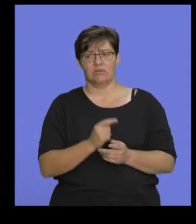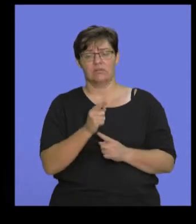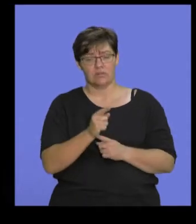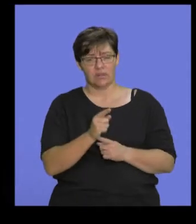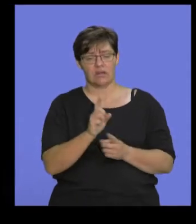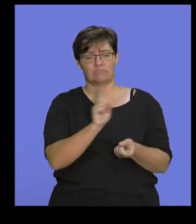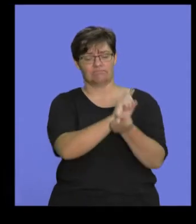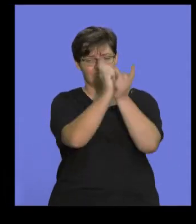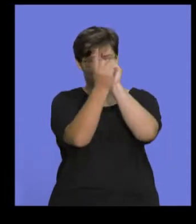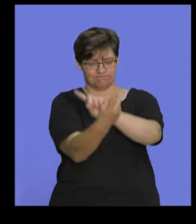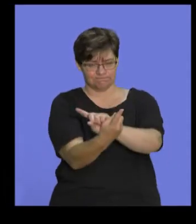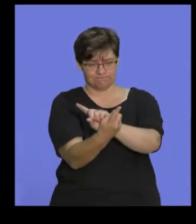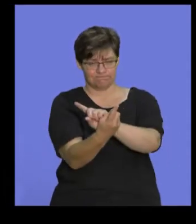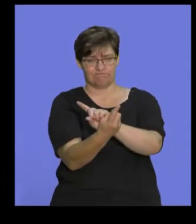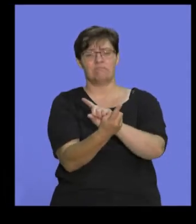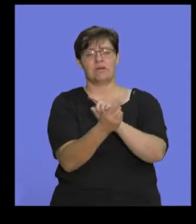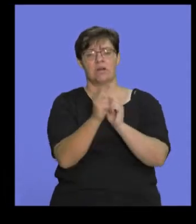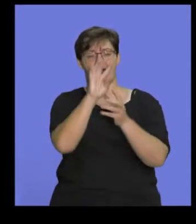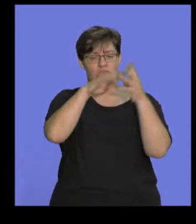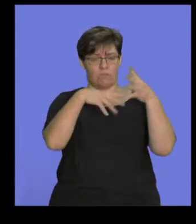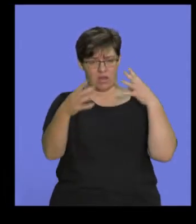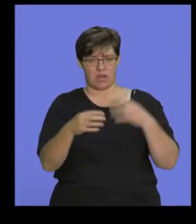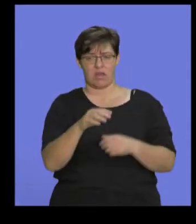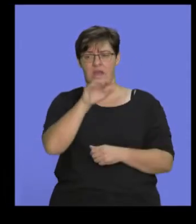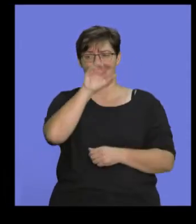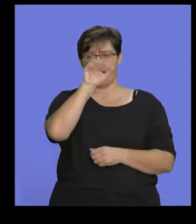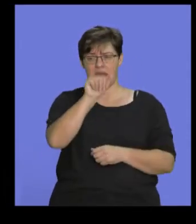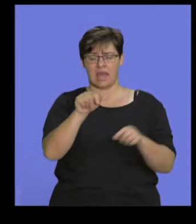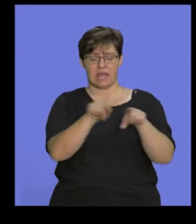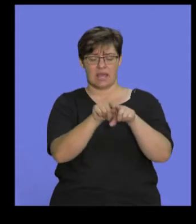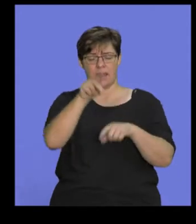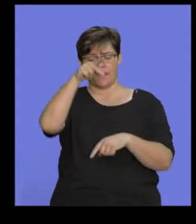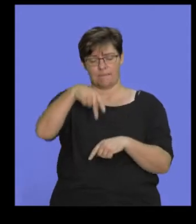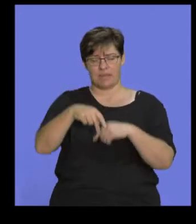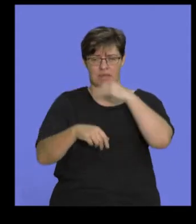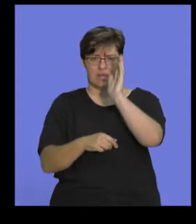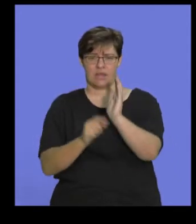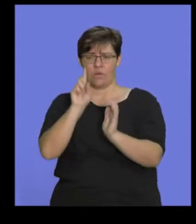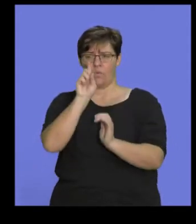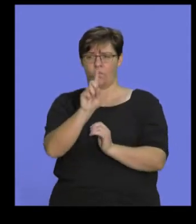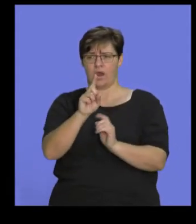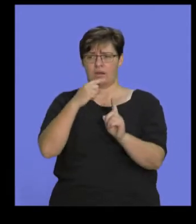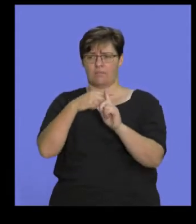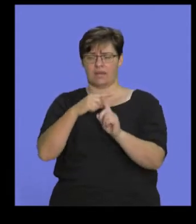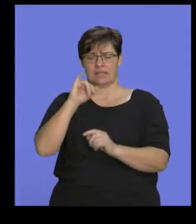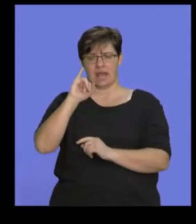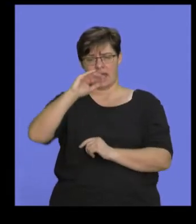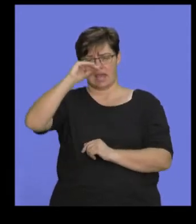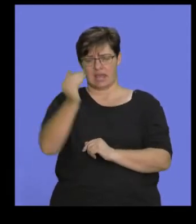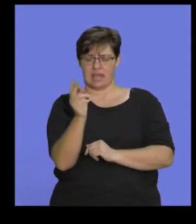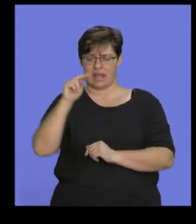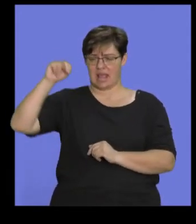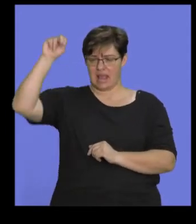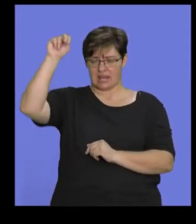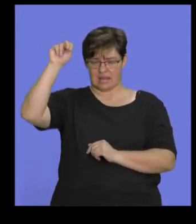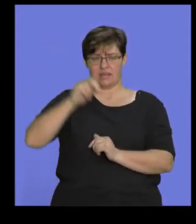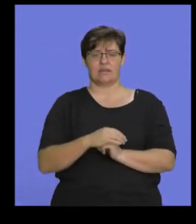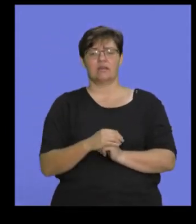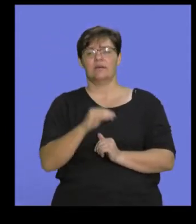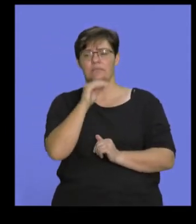we substitute this in our formula, 1 plus I to the exponent of N, it will be equals to